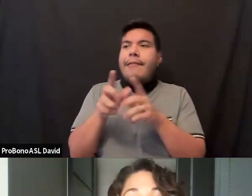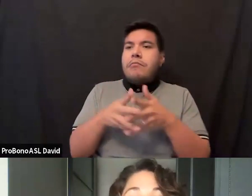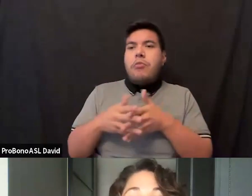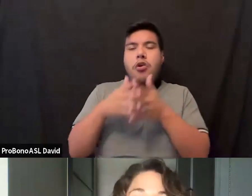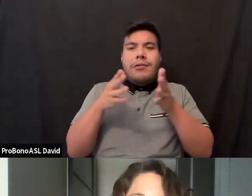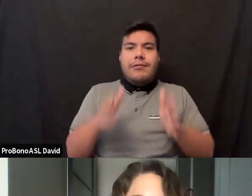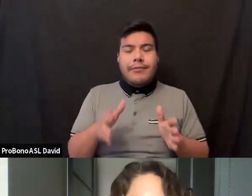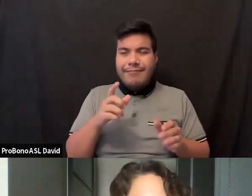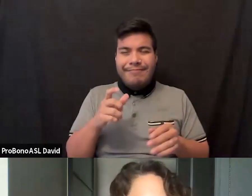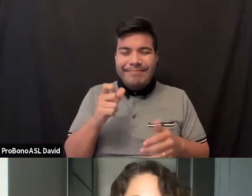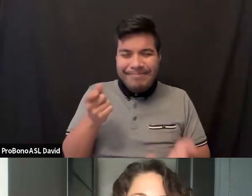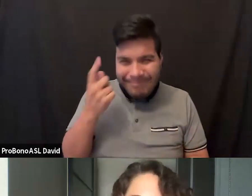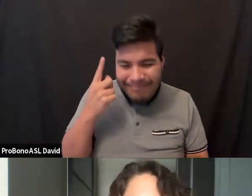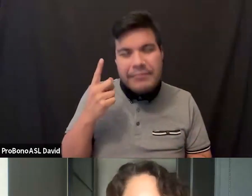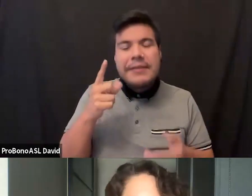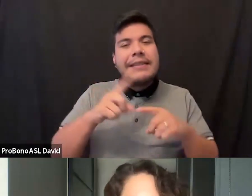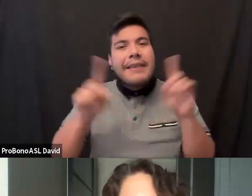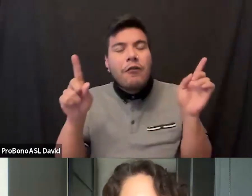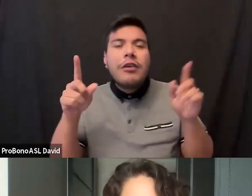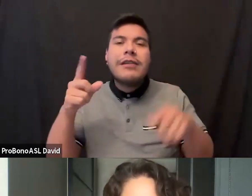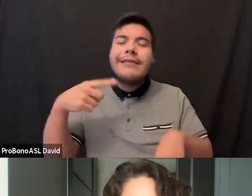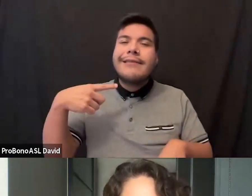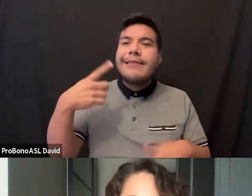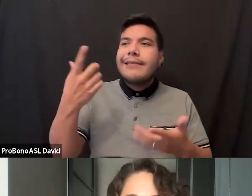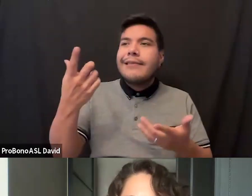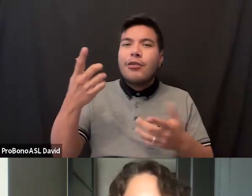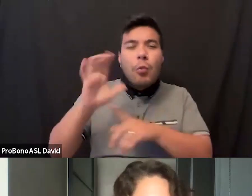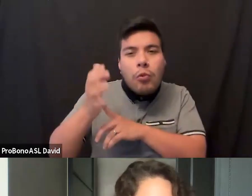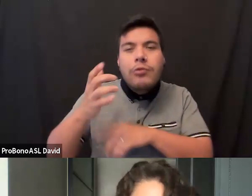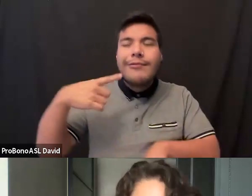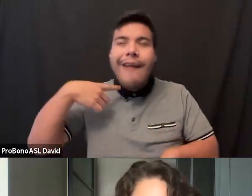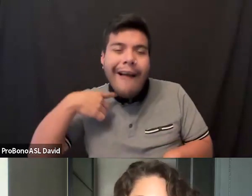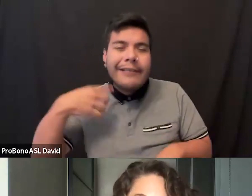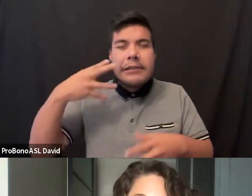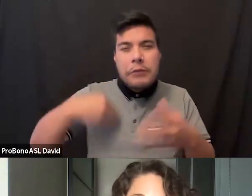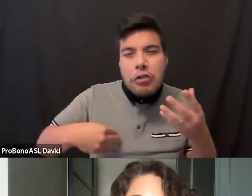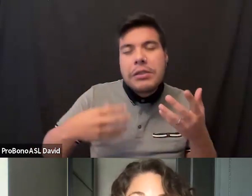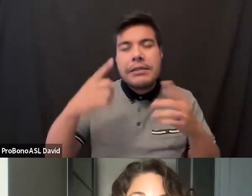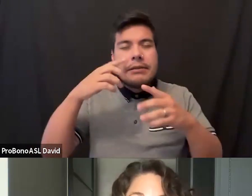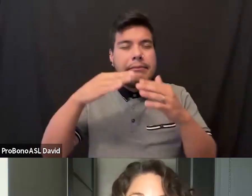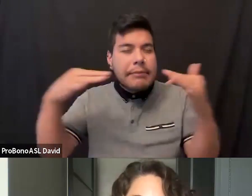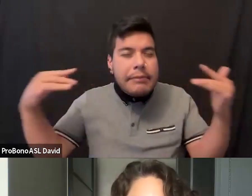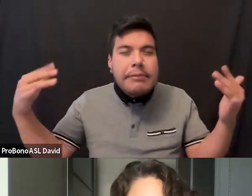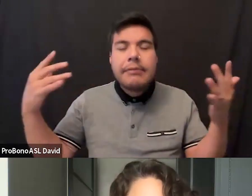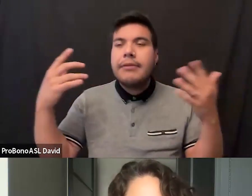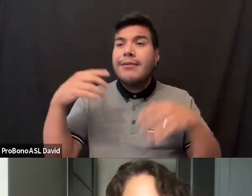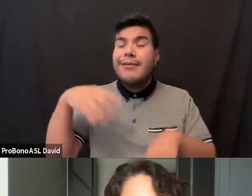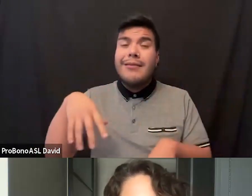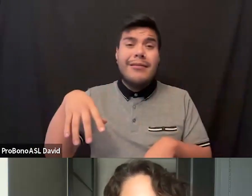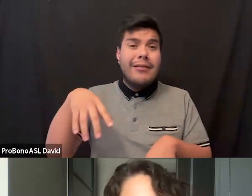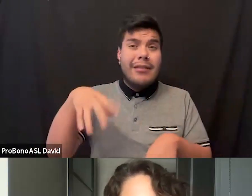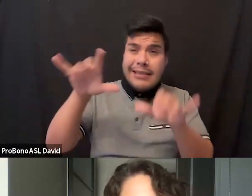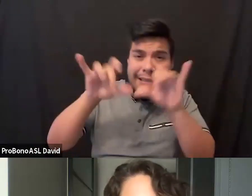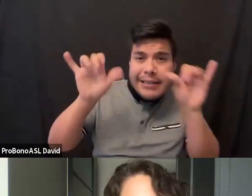are very different accents. So there are women from very different parts of Brazil, very different social and economical